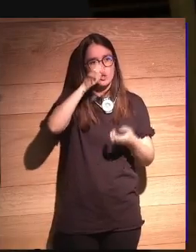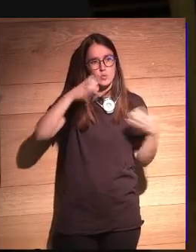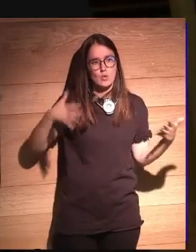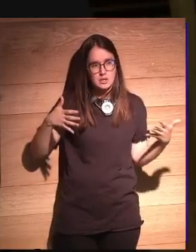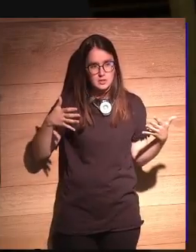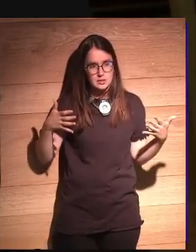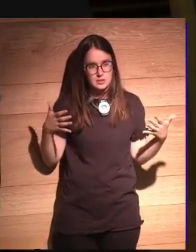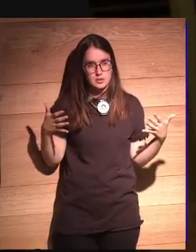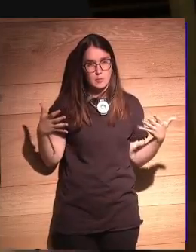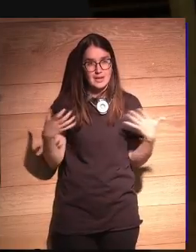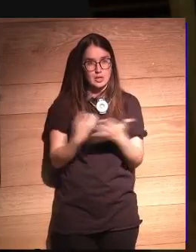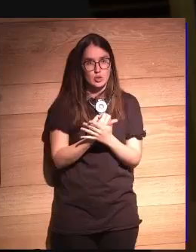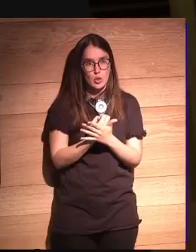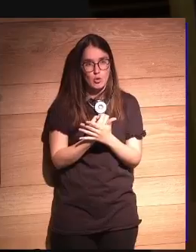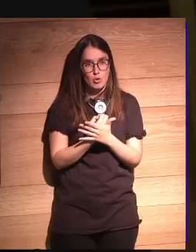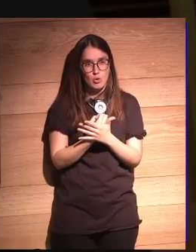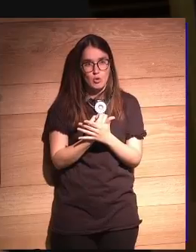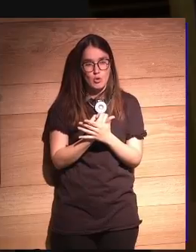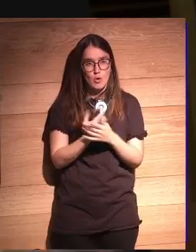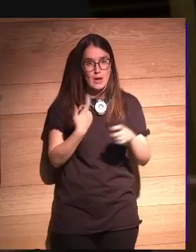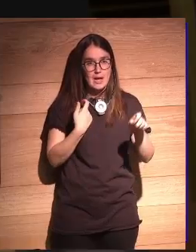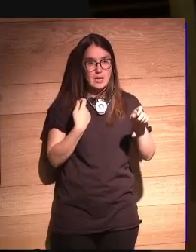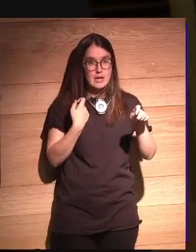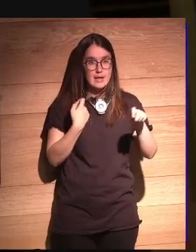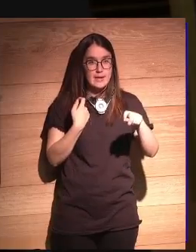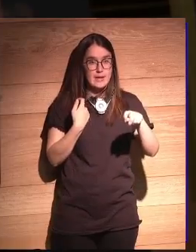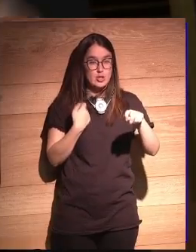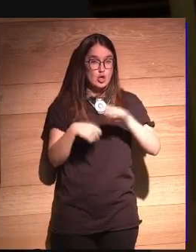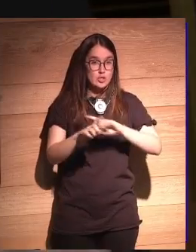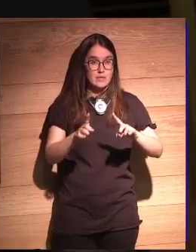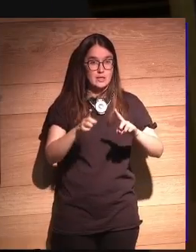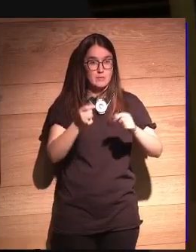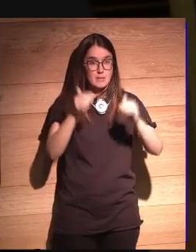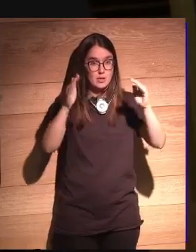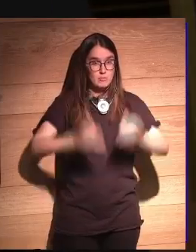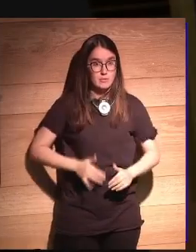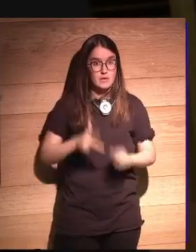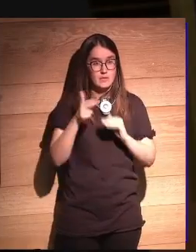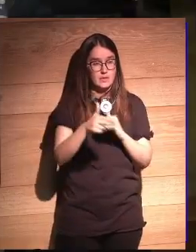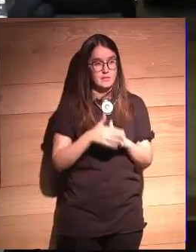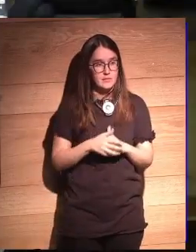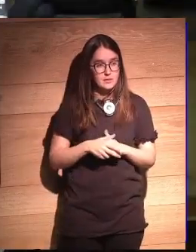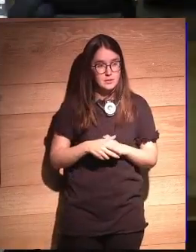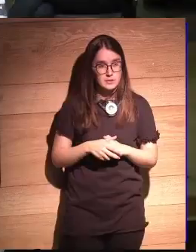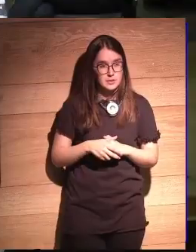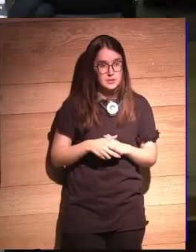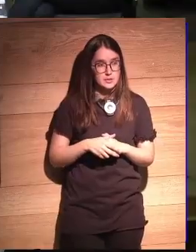what you think about it. What will they try and do so that doesn't go to the market and prices don't drop?